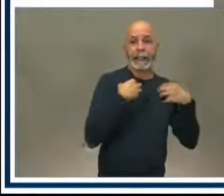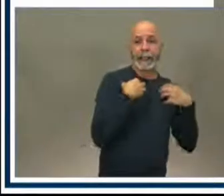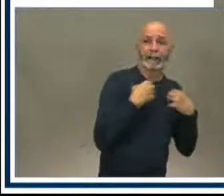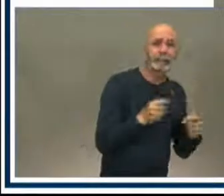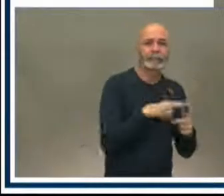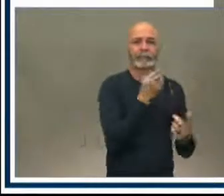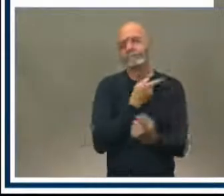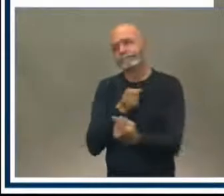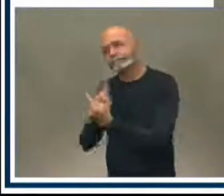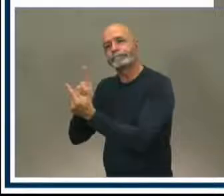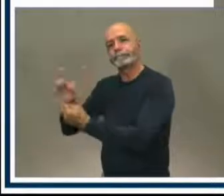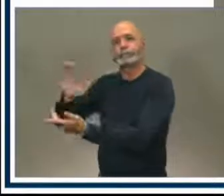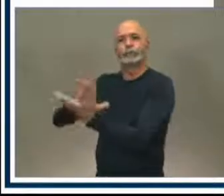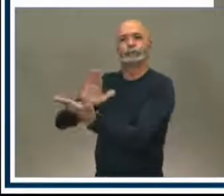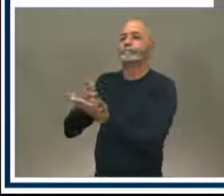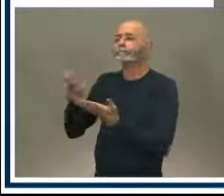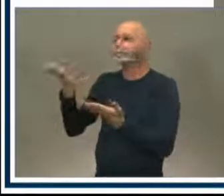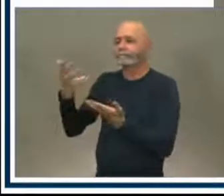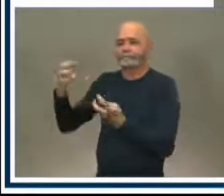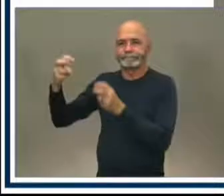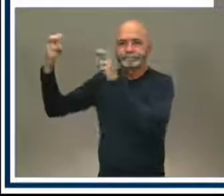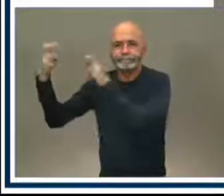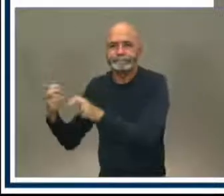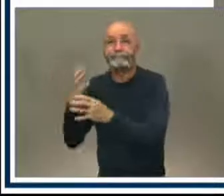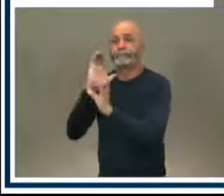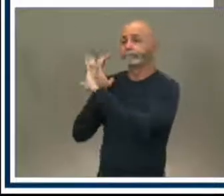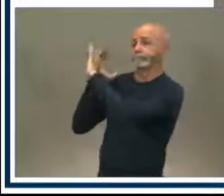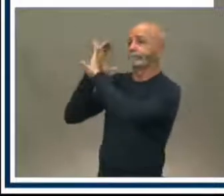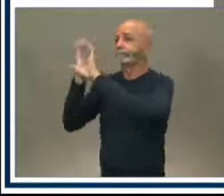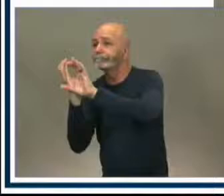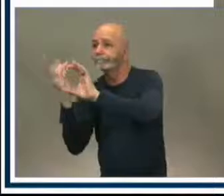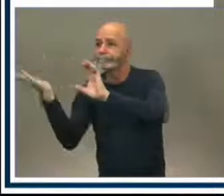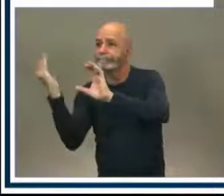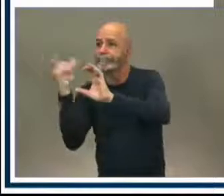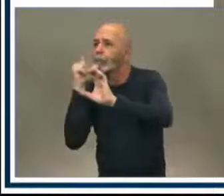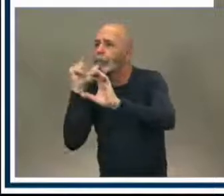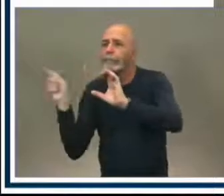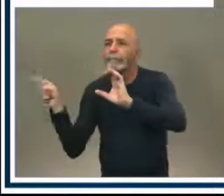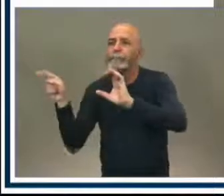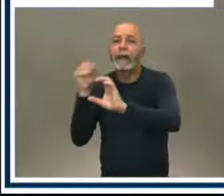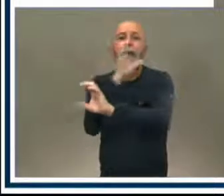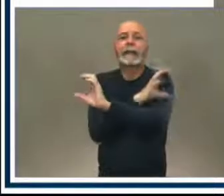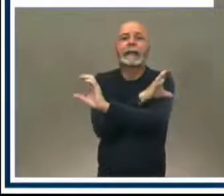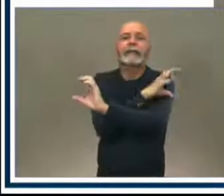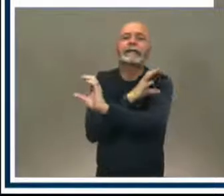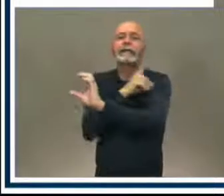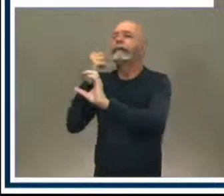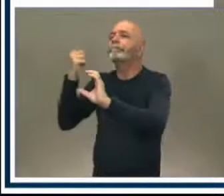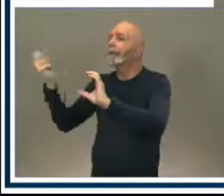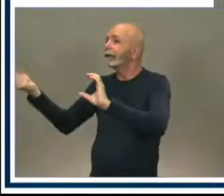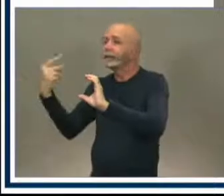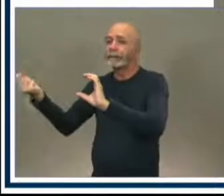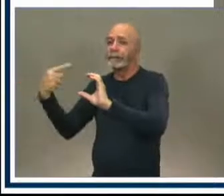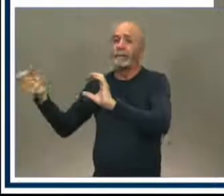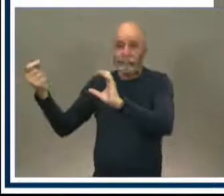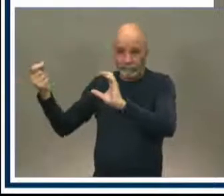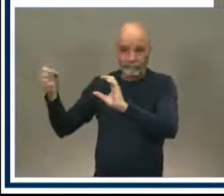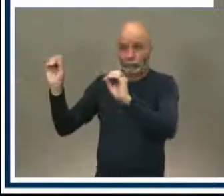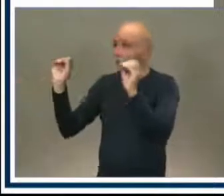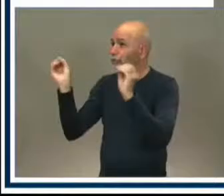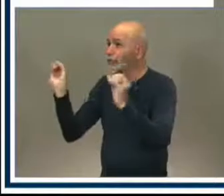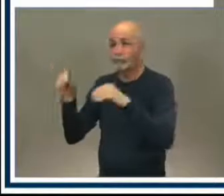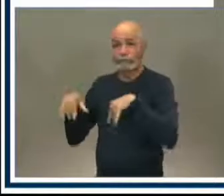community, and we'll use things like our mobile vans, other additional type of clinics, if necessary and if a different approach is